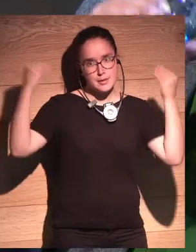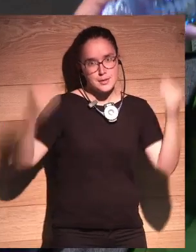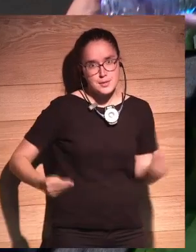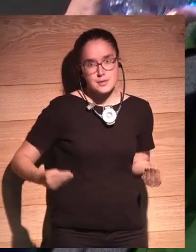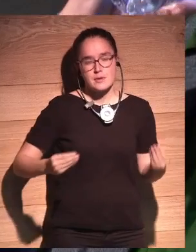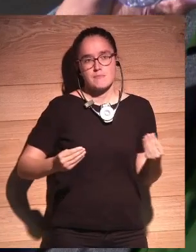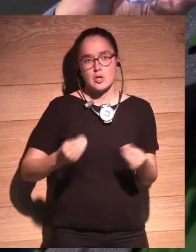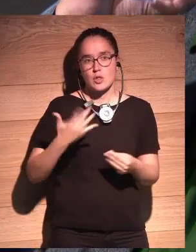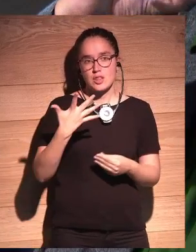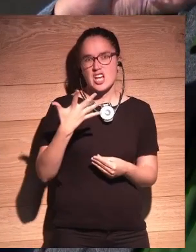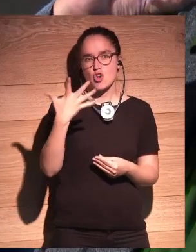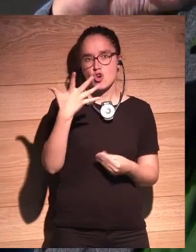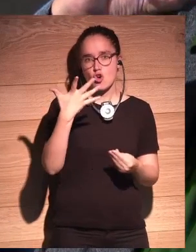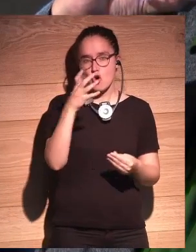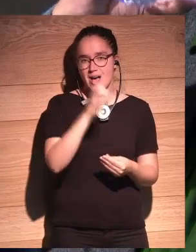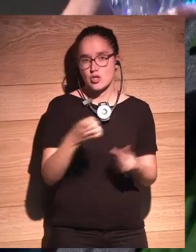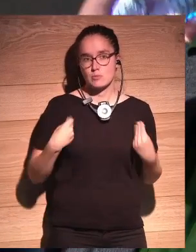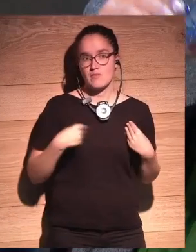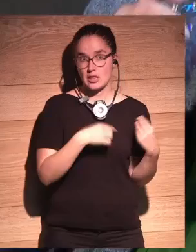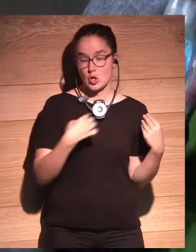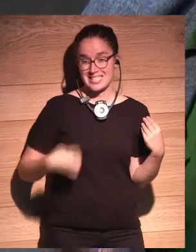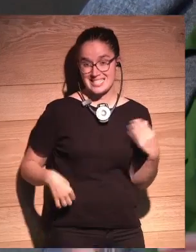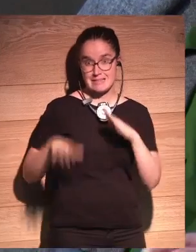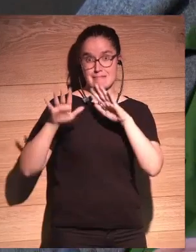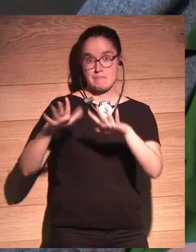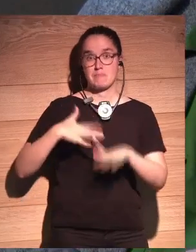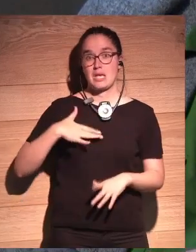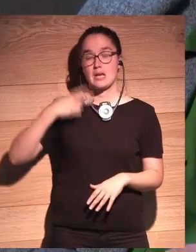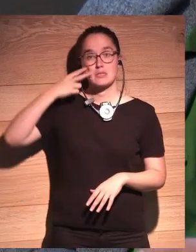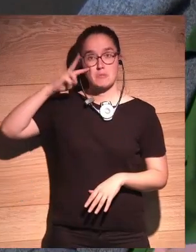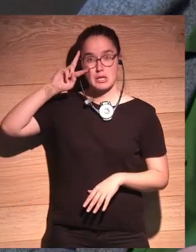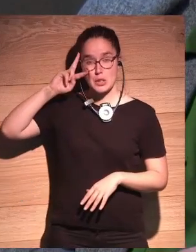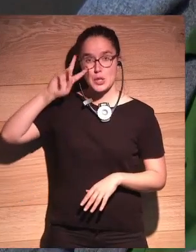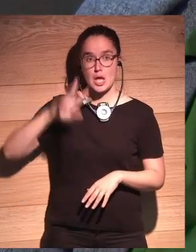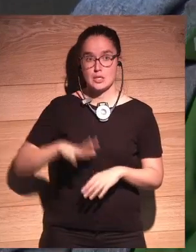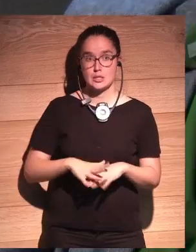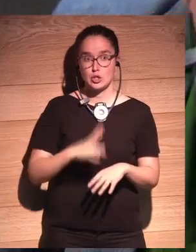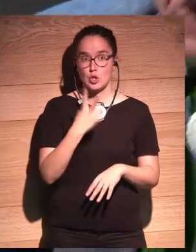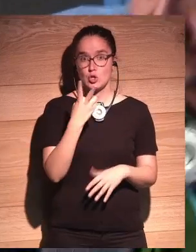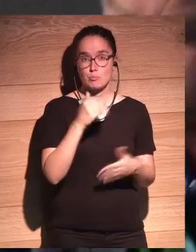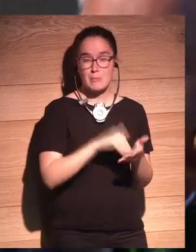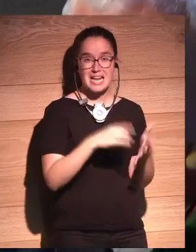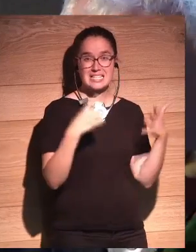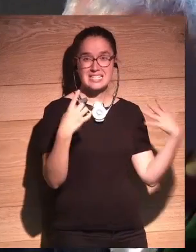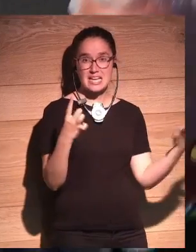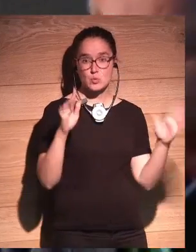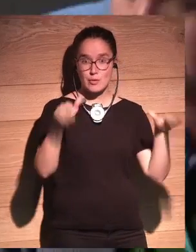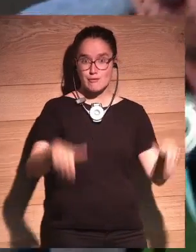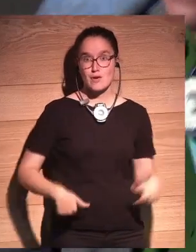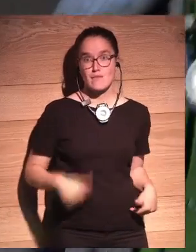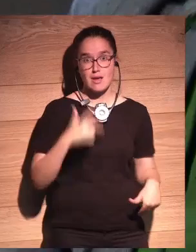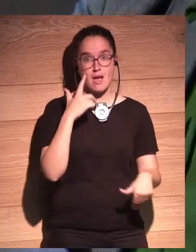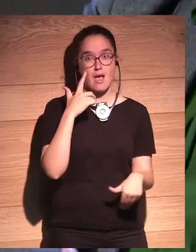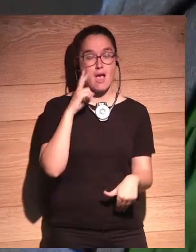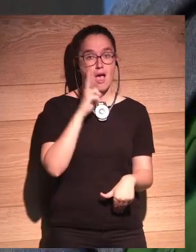China in 2006 to Norway was that this, even though we have a lot of policies and we are doing a lot of things, this